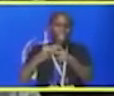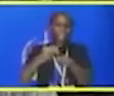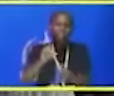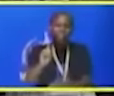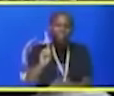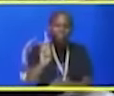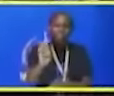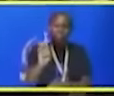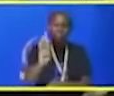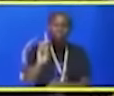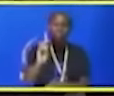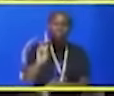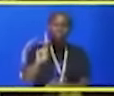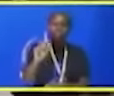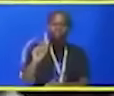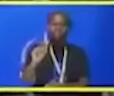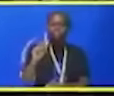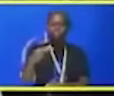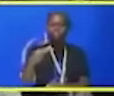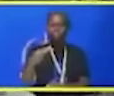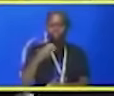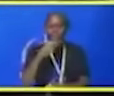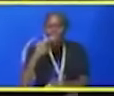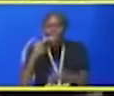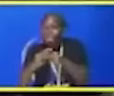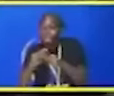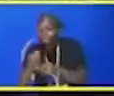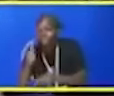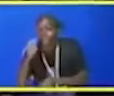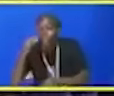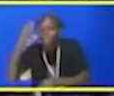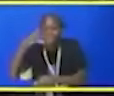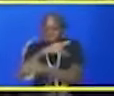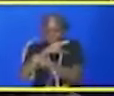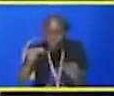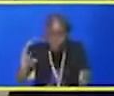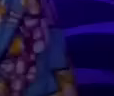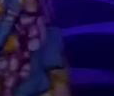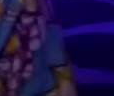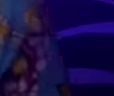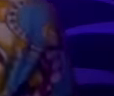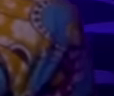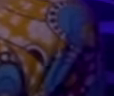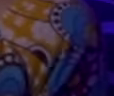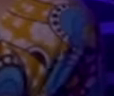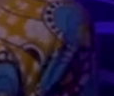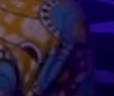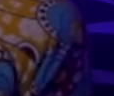name of a woman, a dimension in the spirit that is coming on a woman.